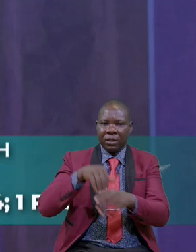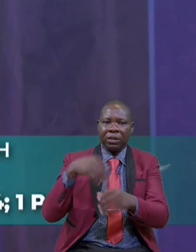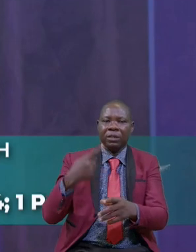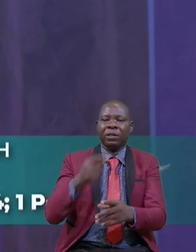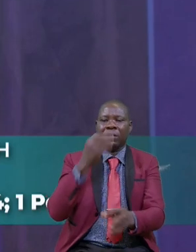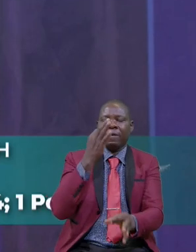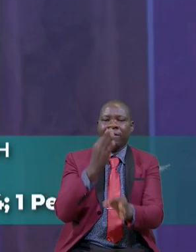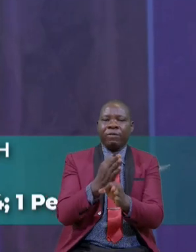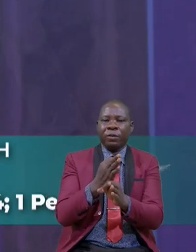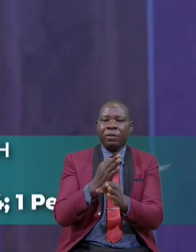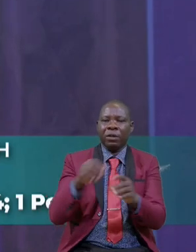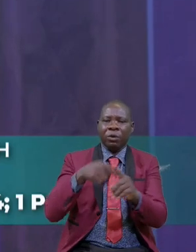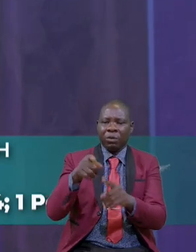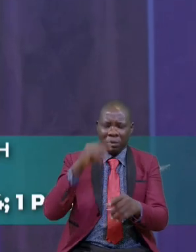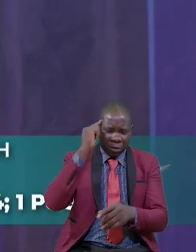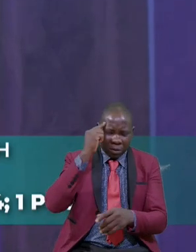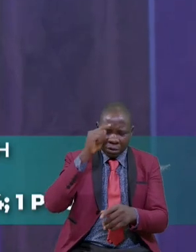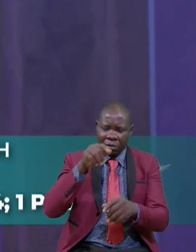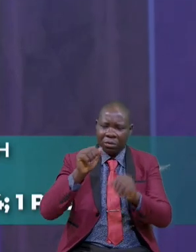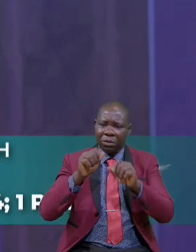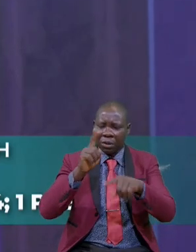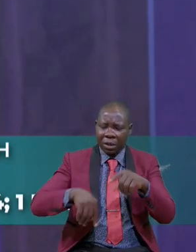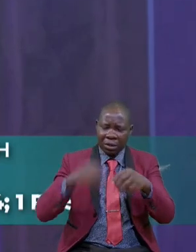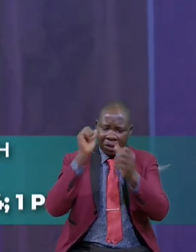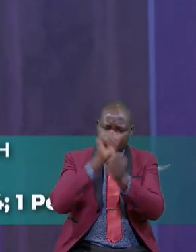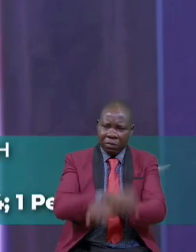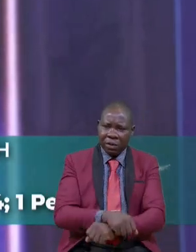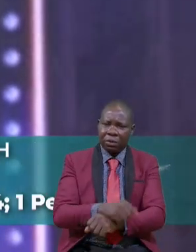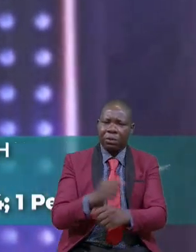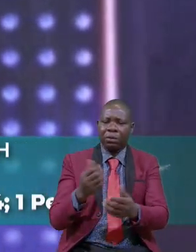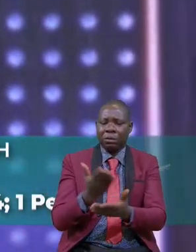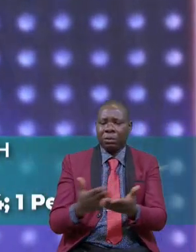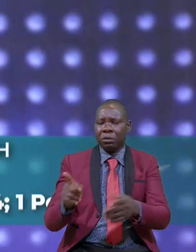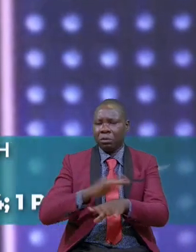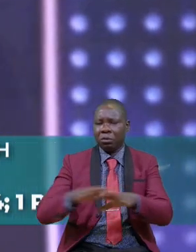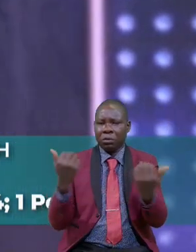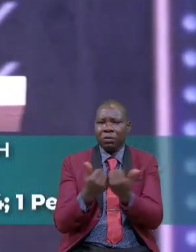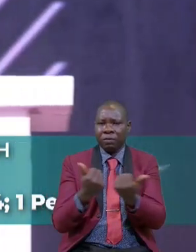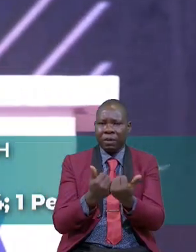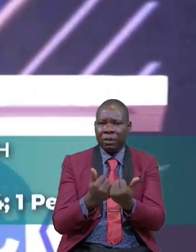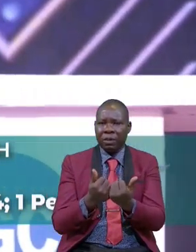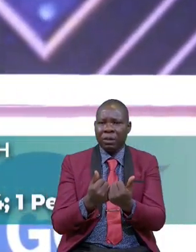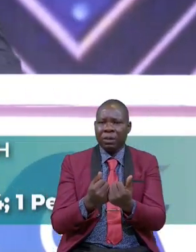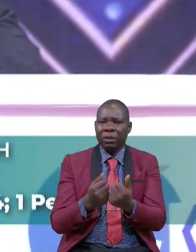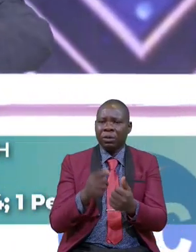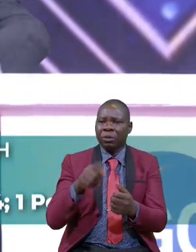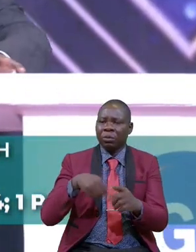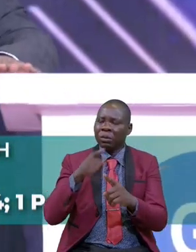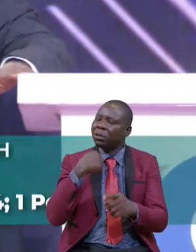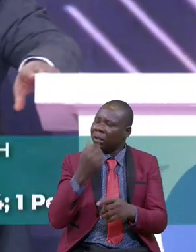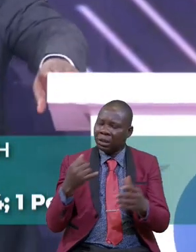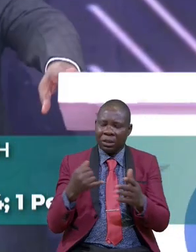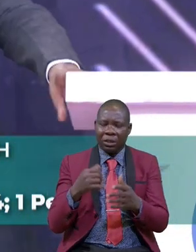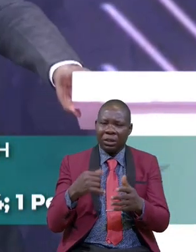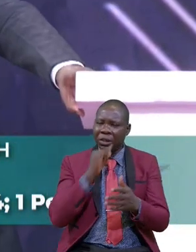think you cannot overcome something, tu you're not resist. Si when pas. You think it's come again, ça, and what can I do